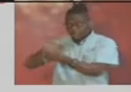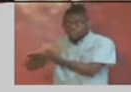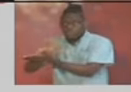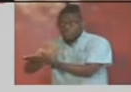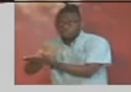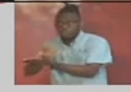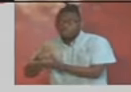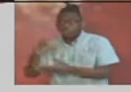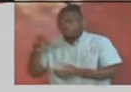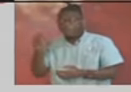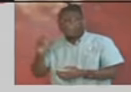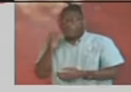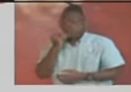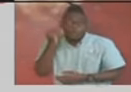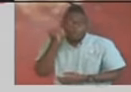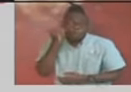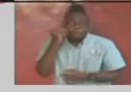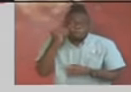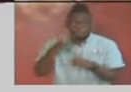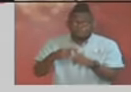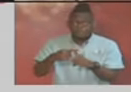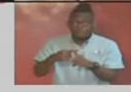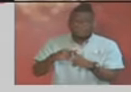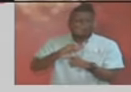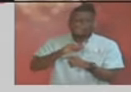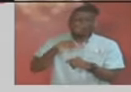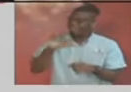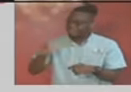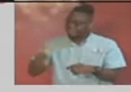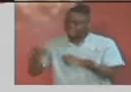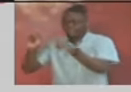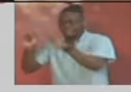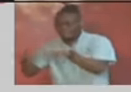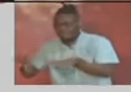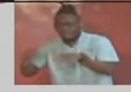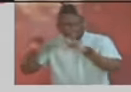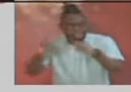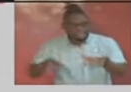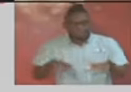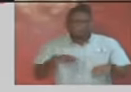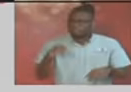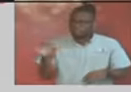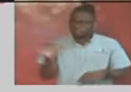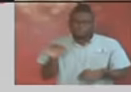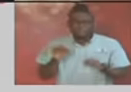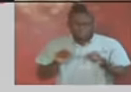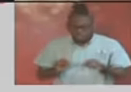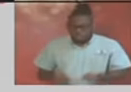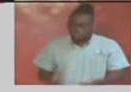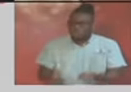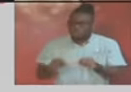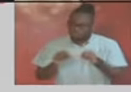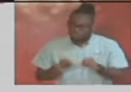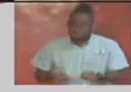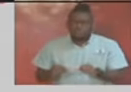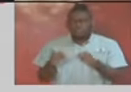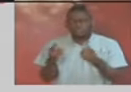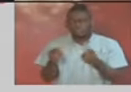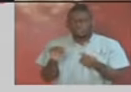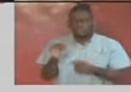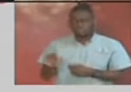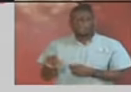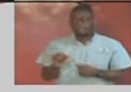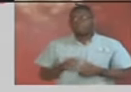and tertiary contacts, asymptomatic all. So they have that discretion and they continue to utilize that as they see fit, especially with the